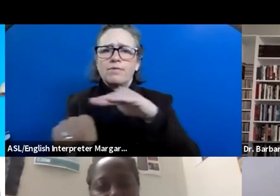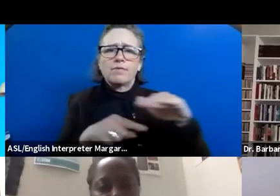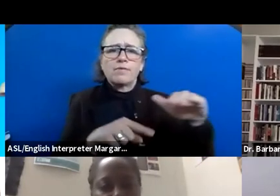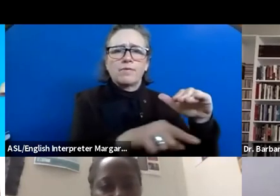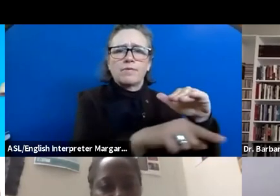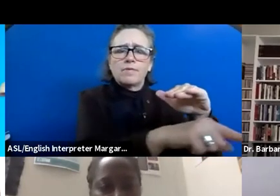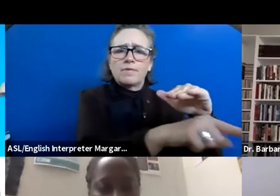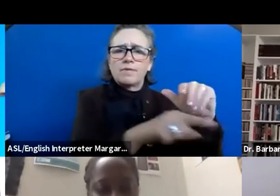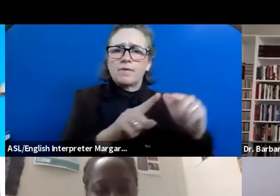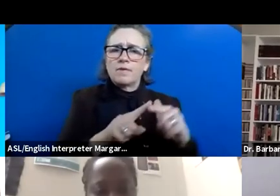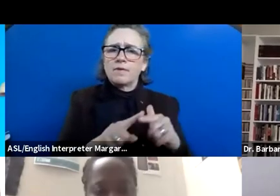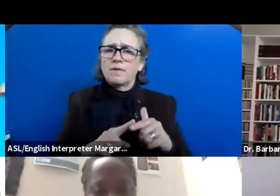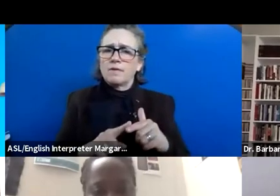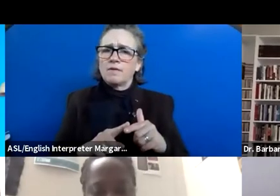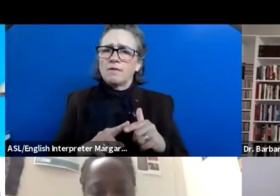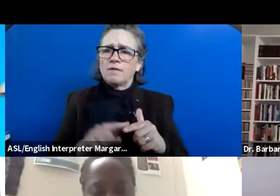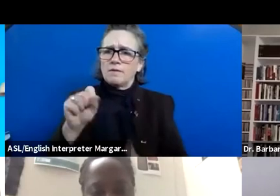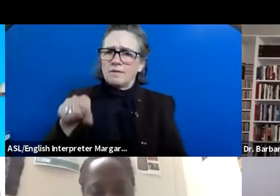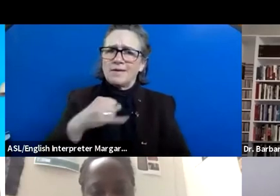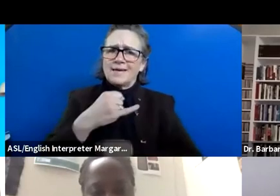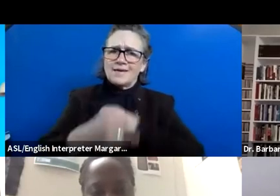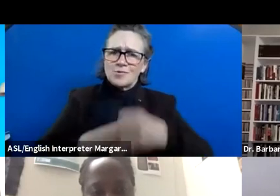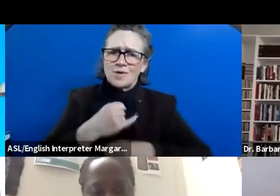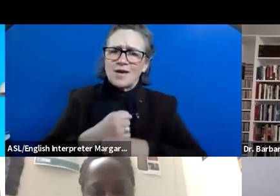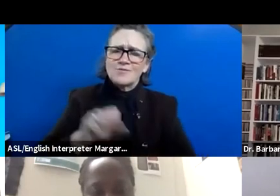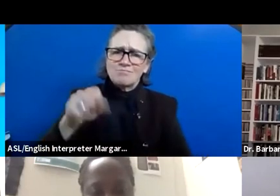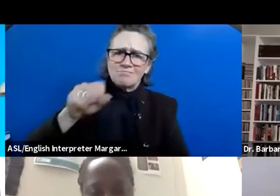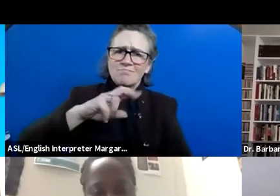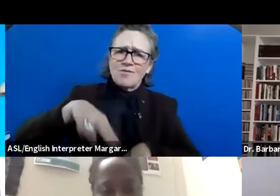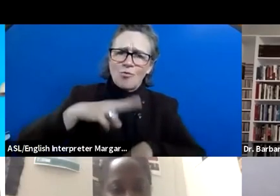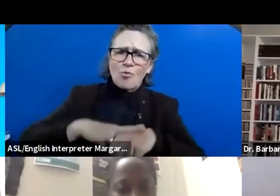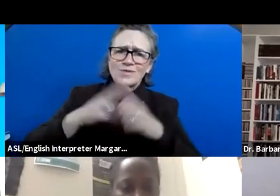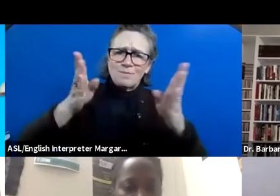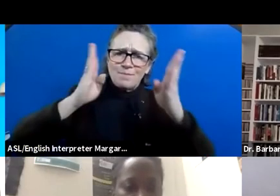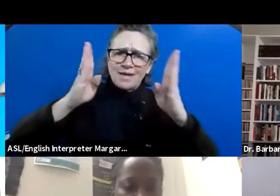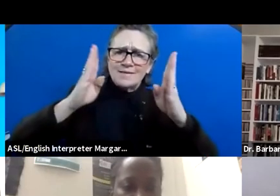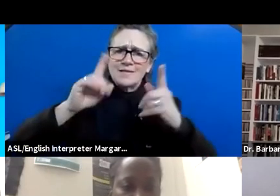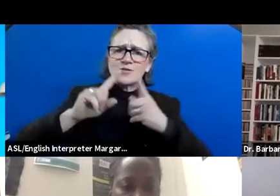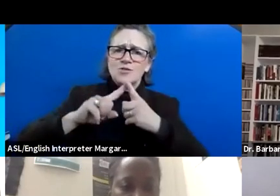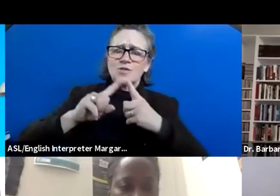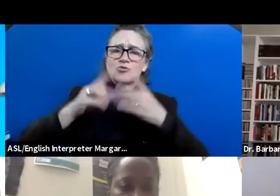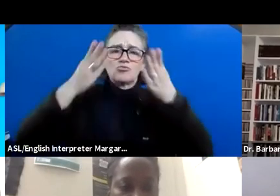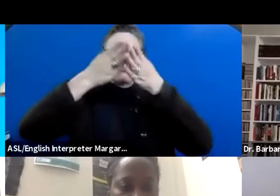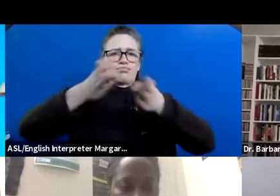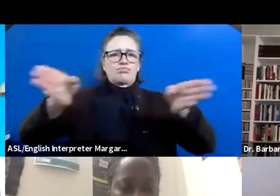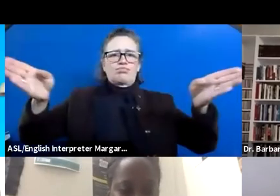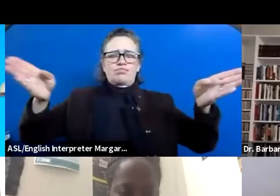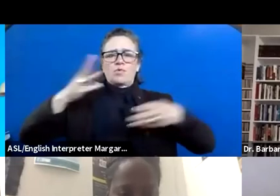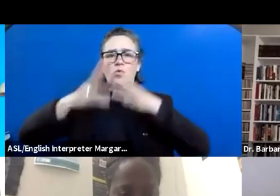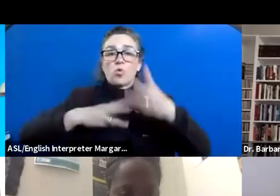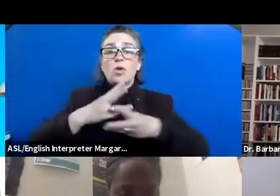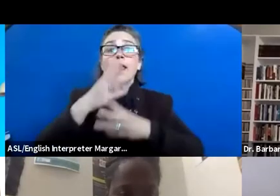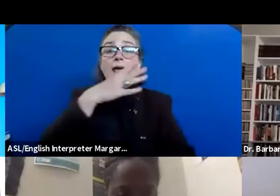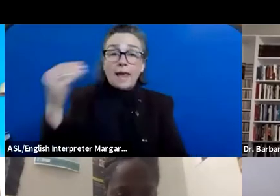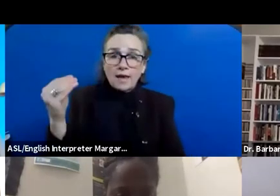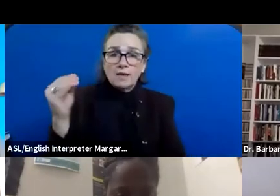yes, it needs to be international. We need to be paying attention to all the world. And at the same time,